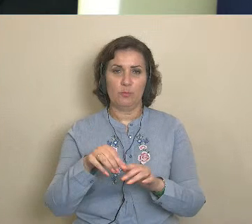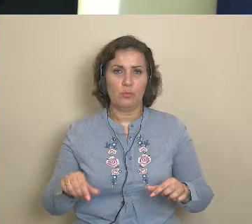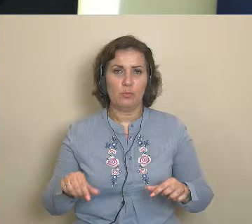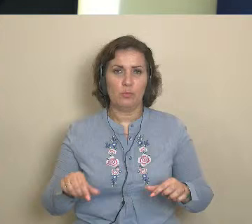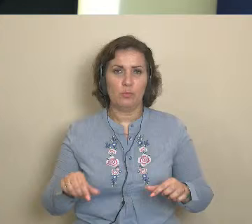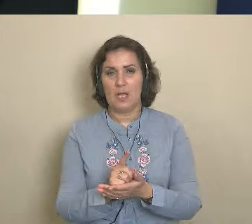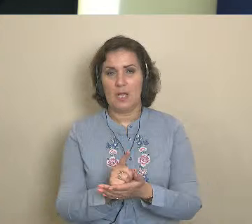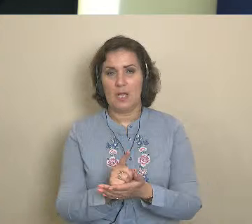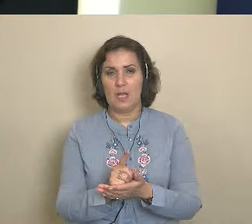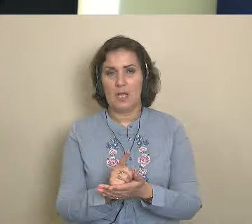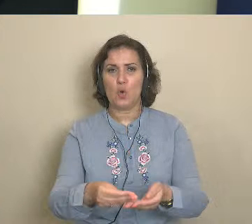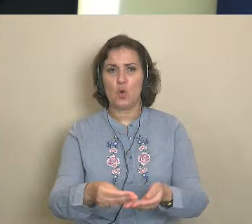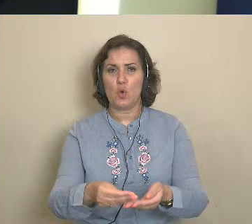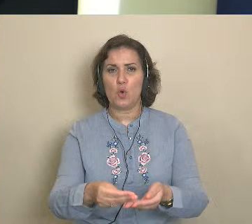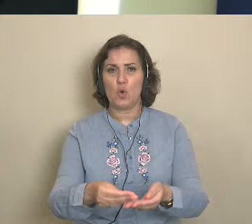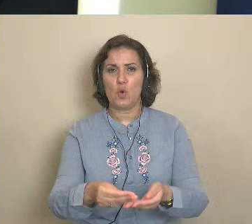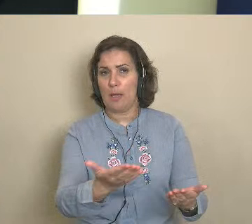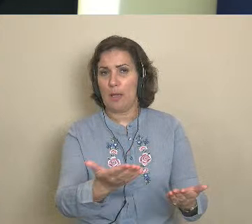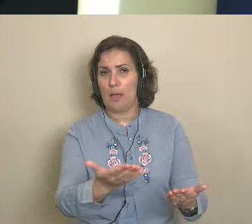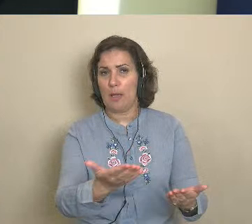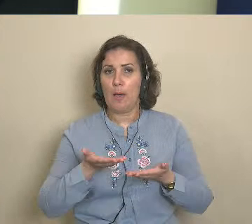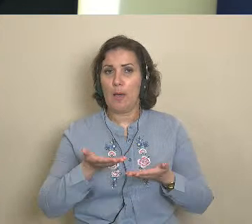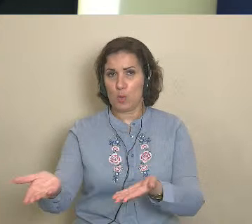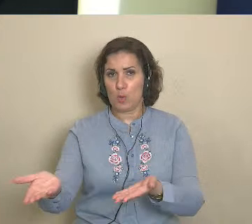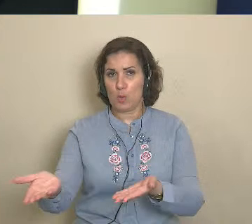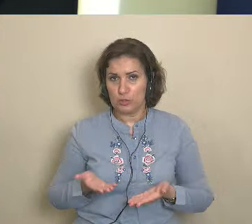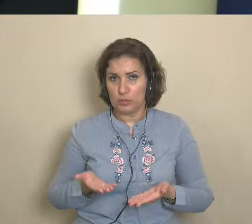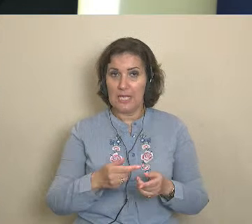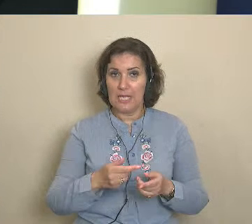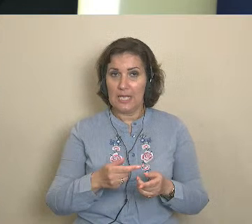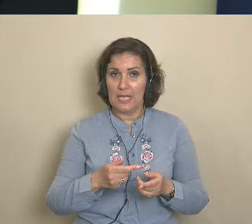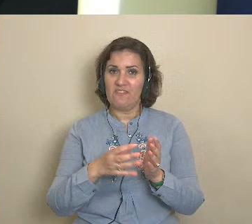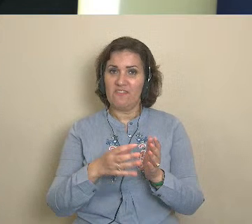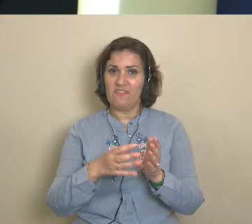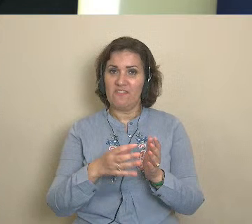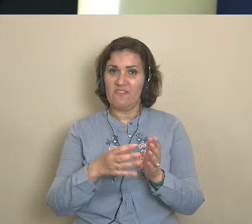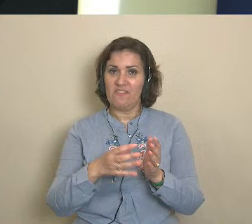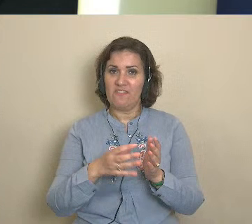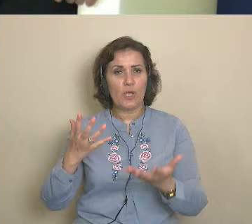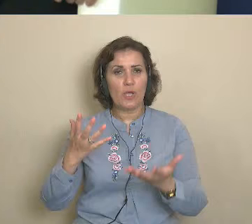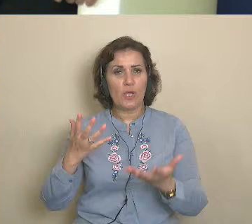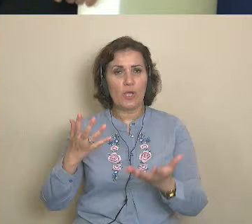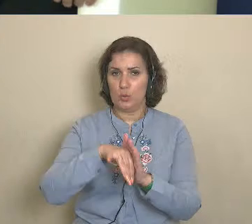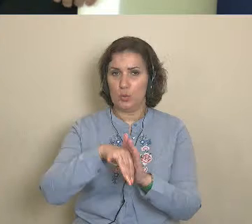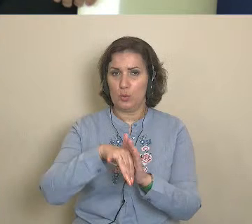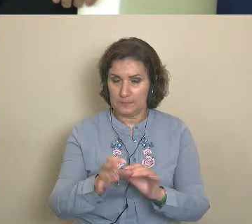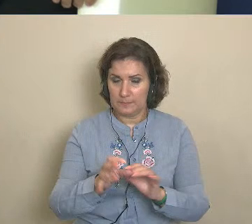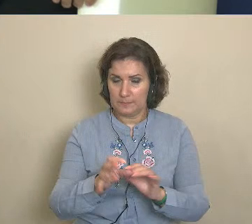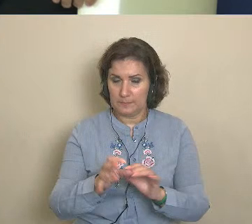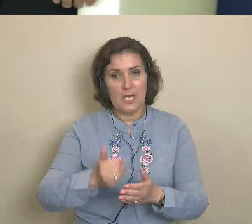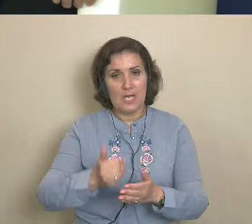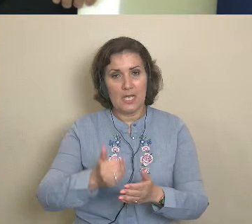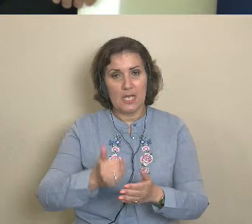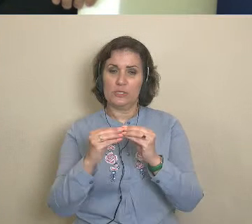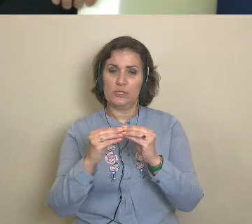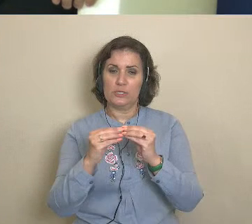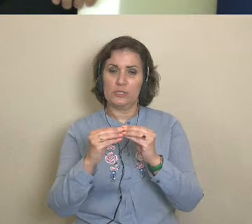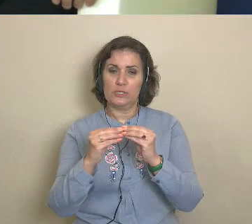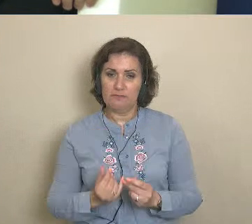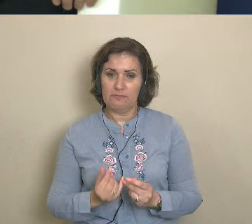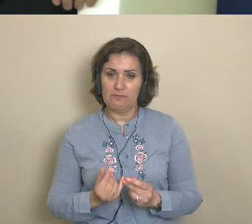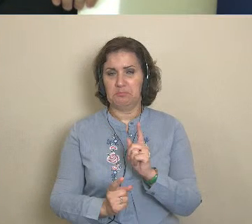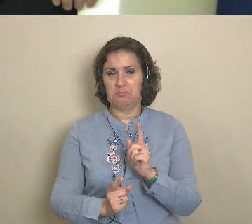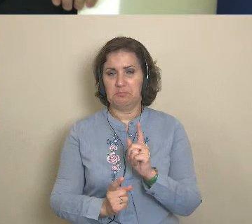Members of the commission should send an invitation within the period 9 days prior